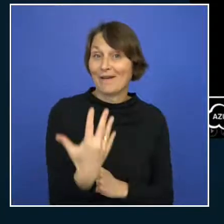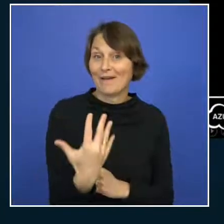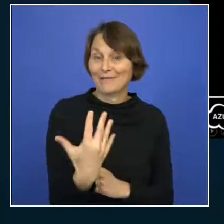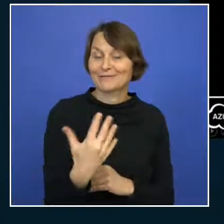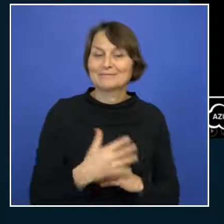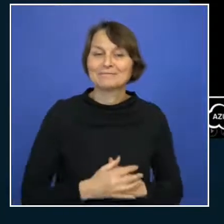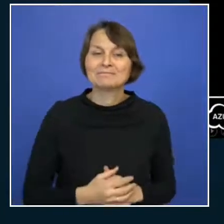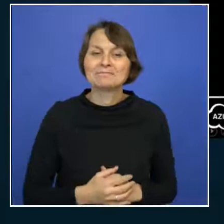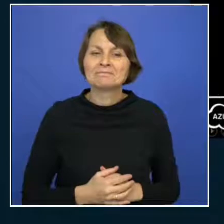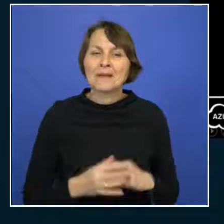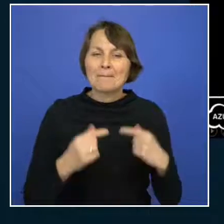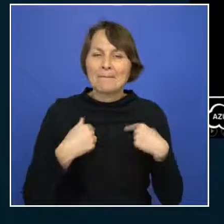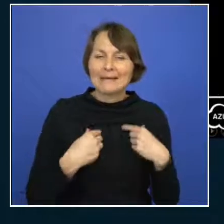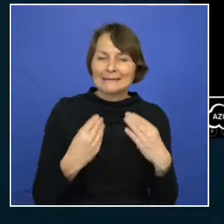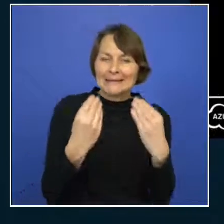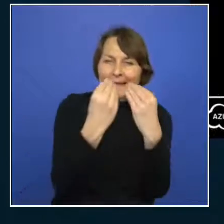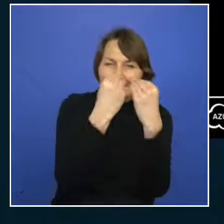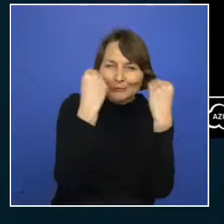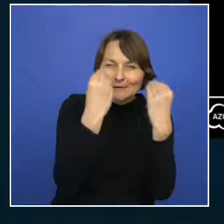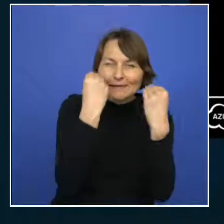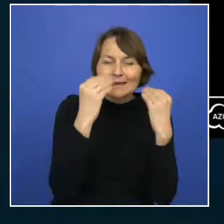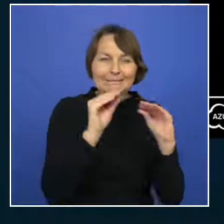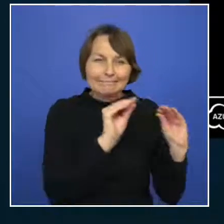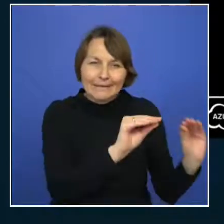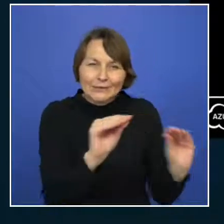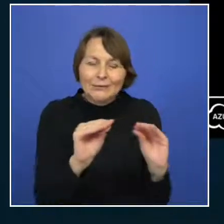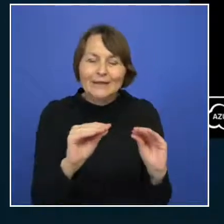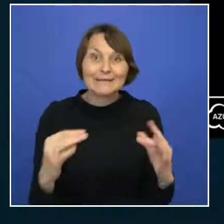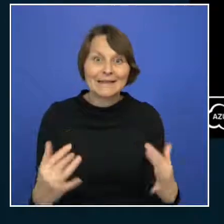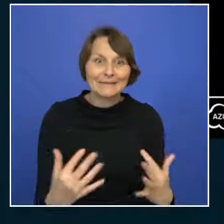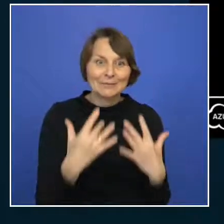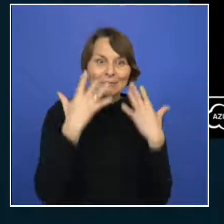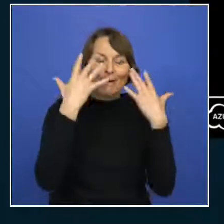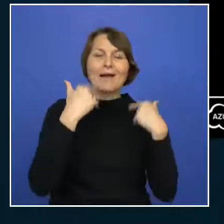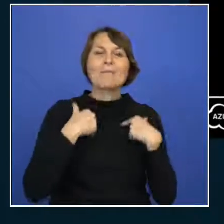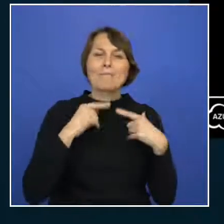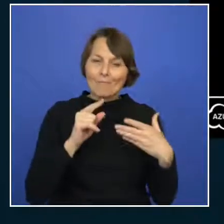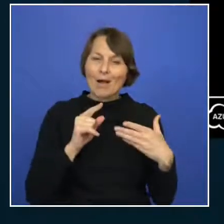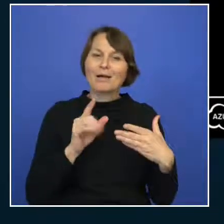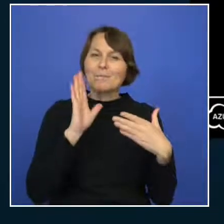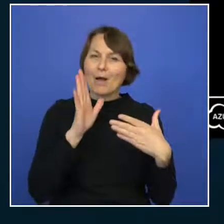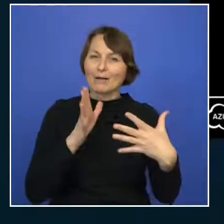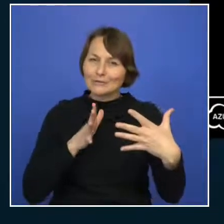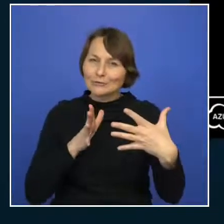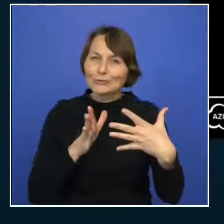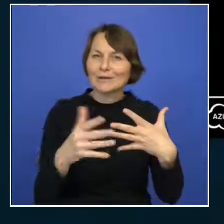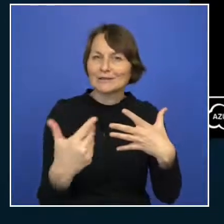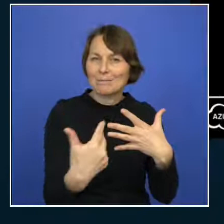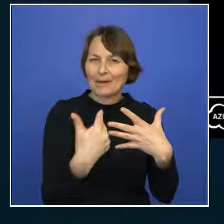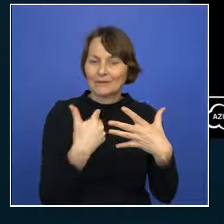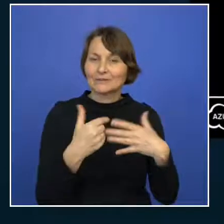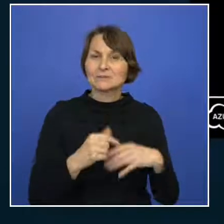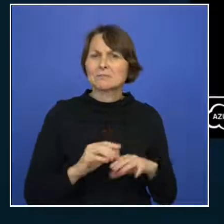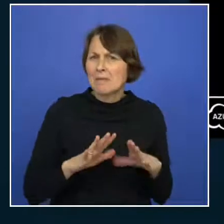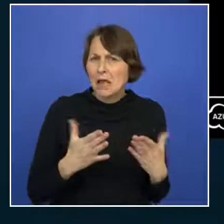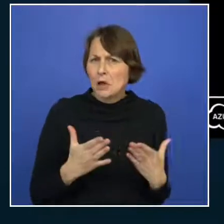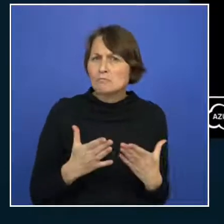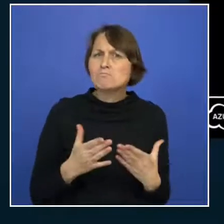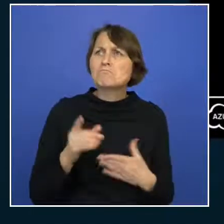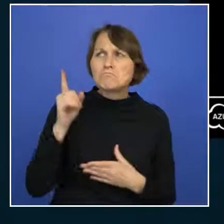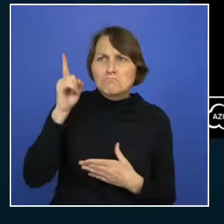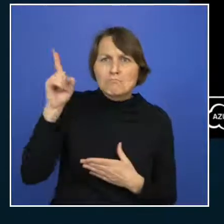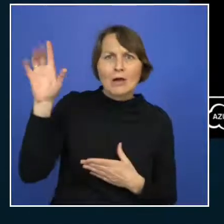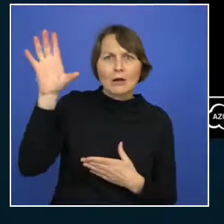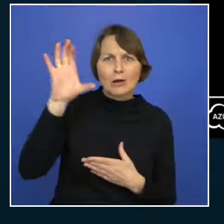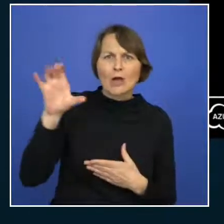be transparent, which means that we need to inspire cloud to our coworkers,